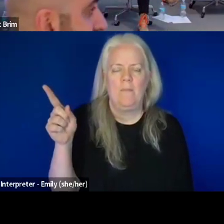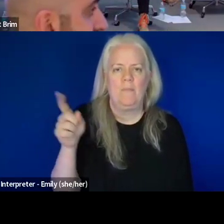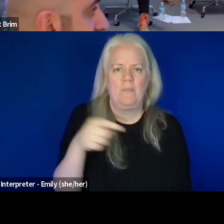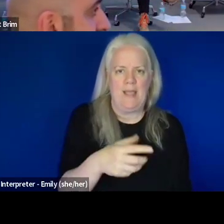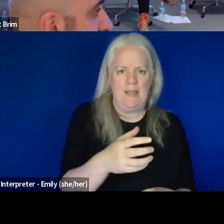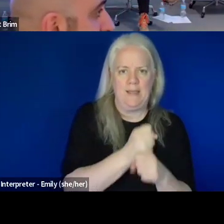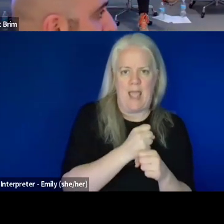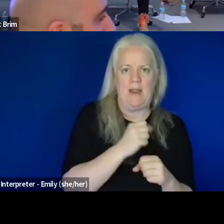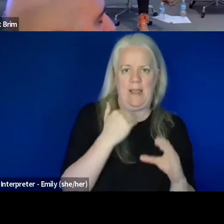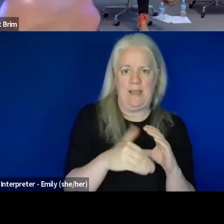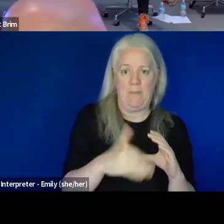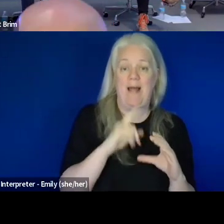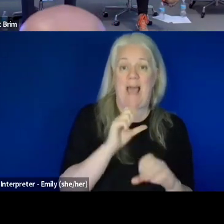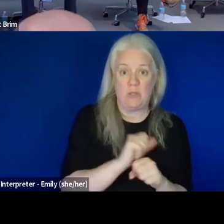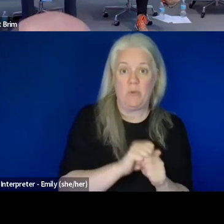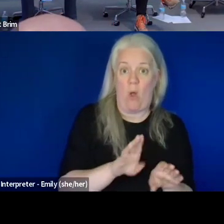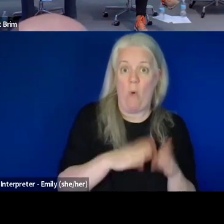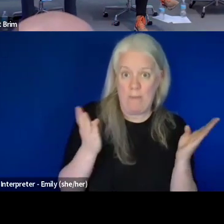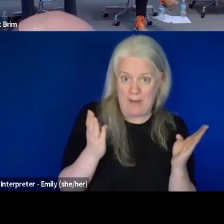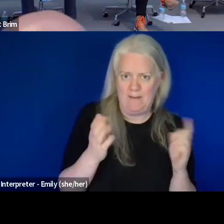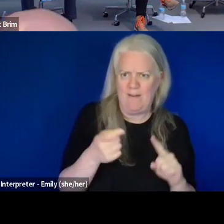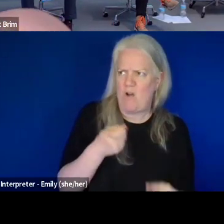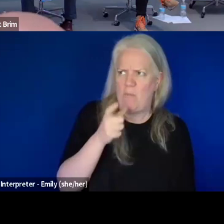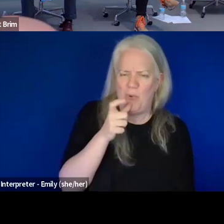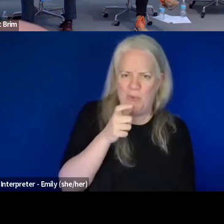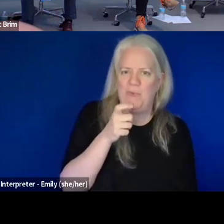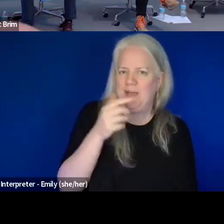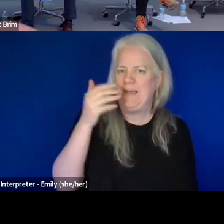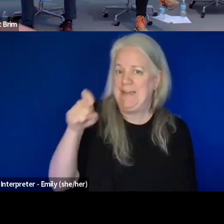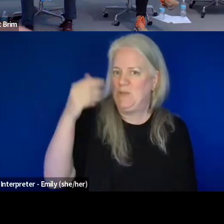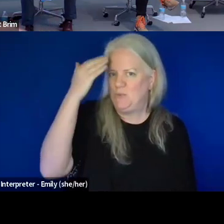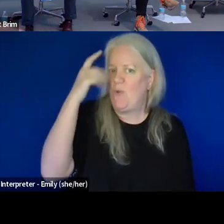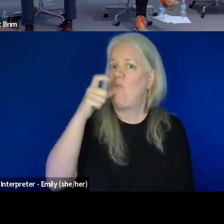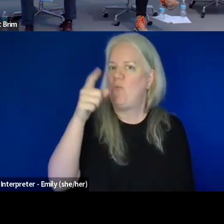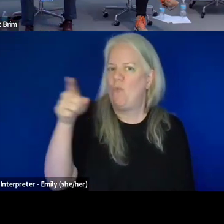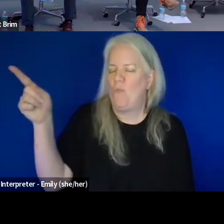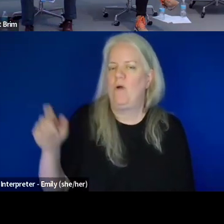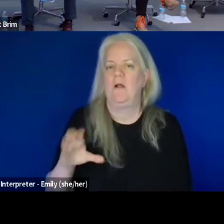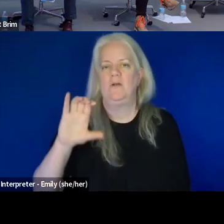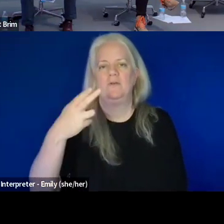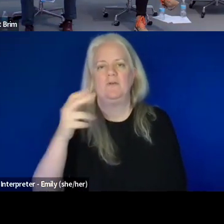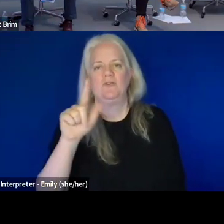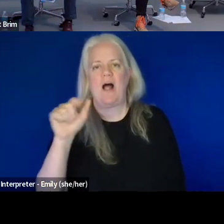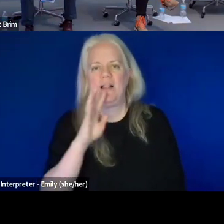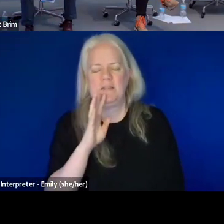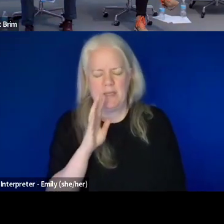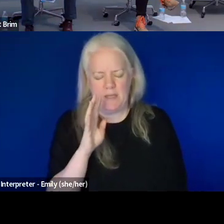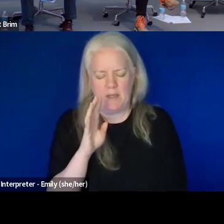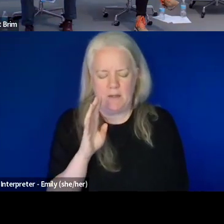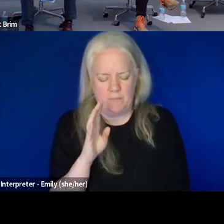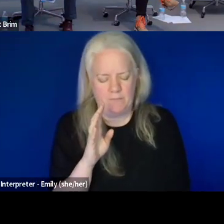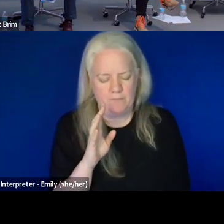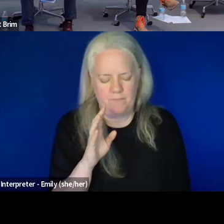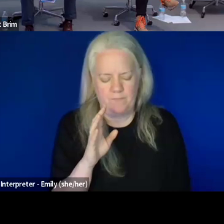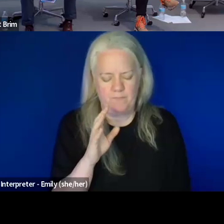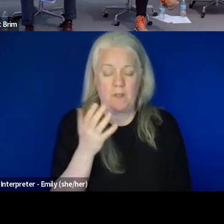campus. Chala speaking. Wondering where there might be a connection. I don't know if anyone has access to this